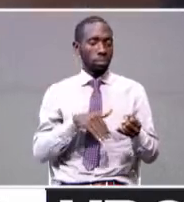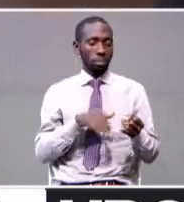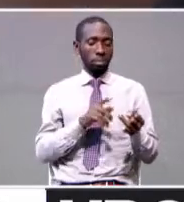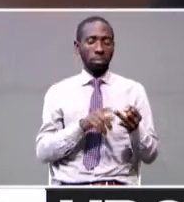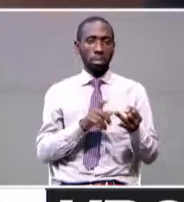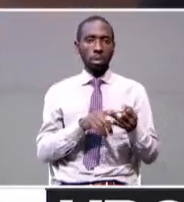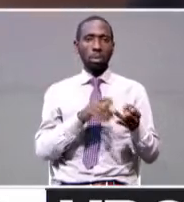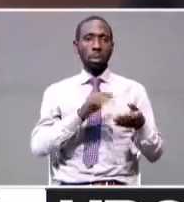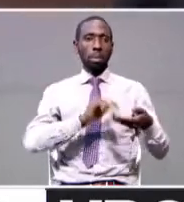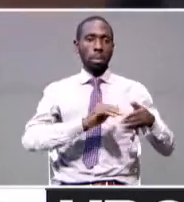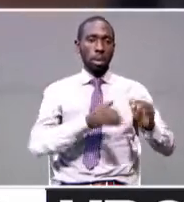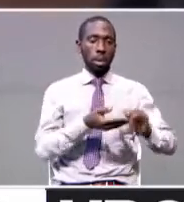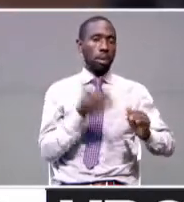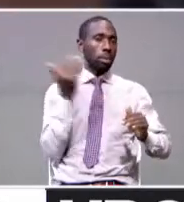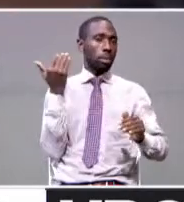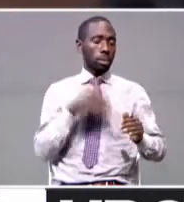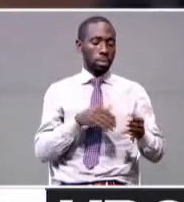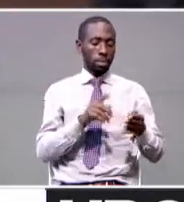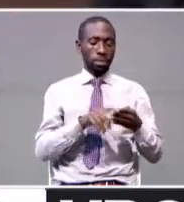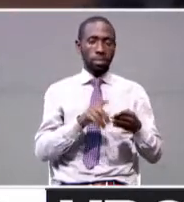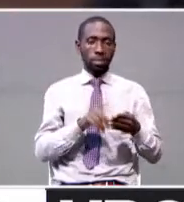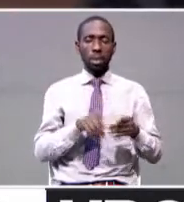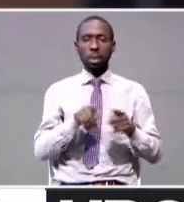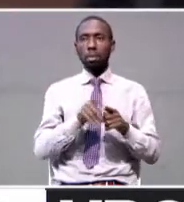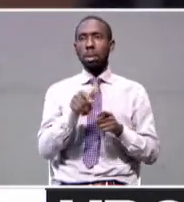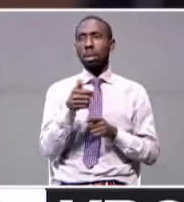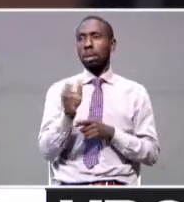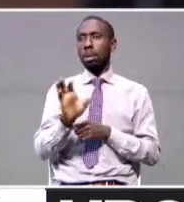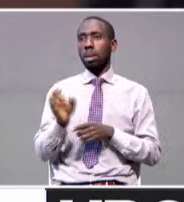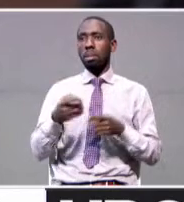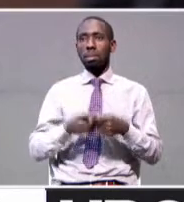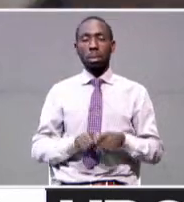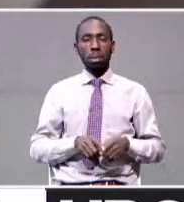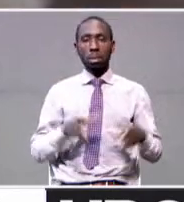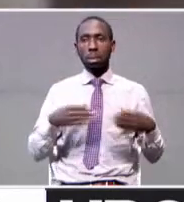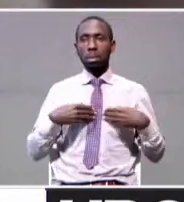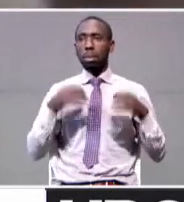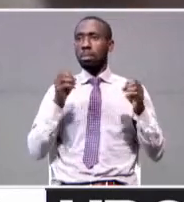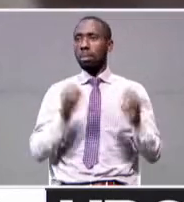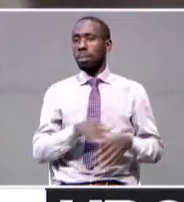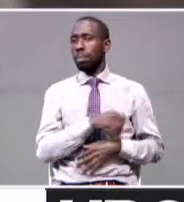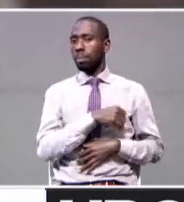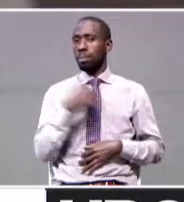obutemu, obutujju n'emisango emirala wadde nga bonna baajeegaana.